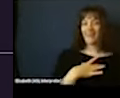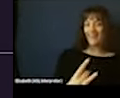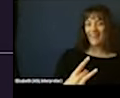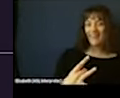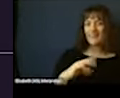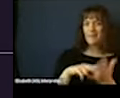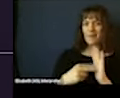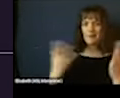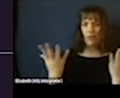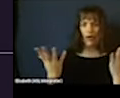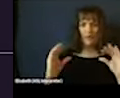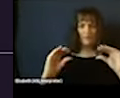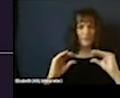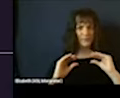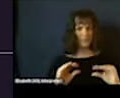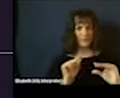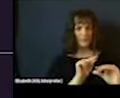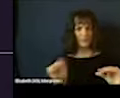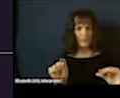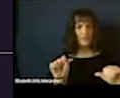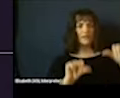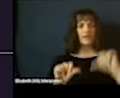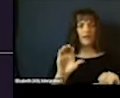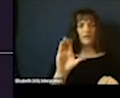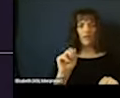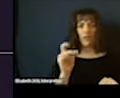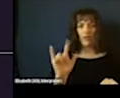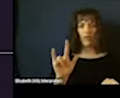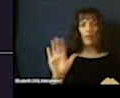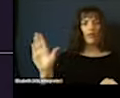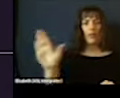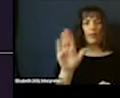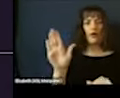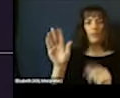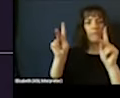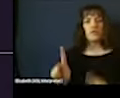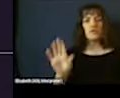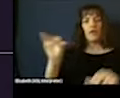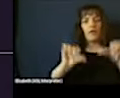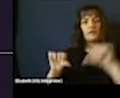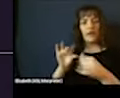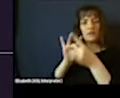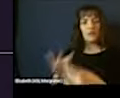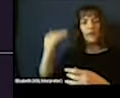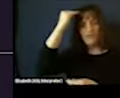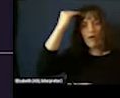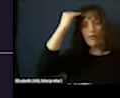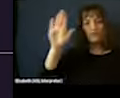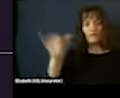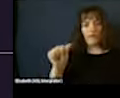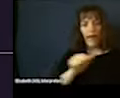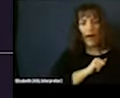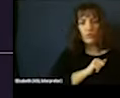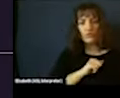person's science-related knowledge, their attitudes to science, their experiences relating to science, and the resources that they've